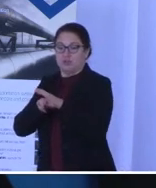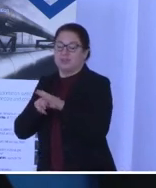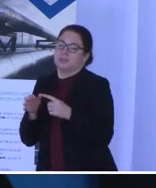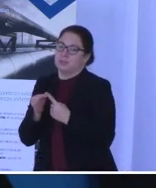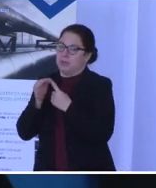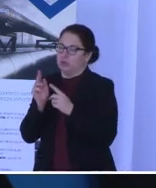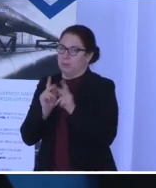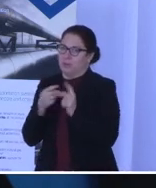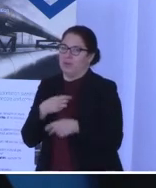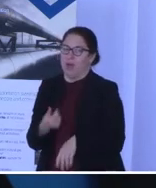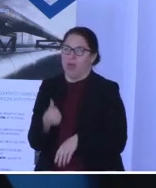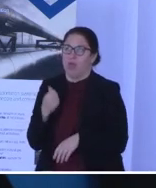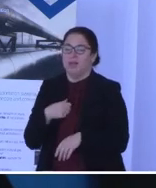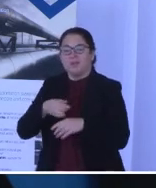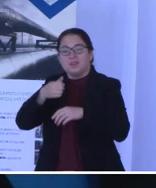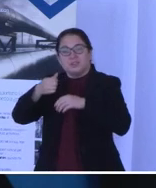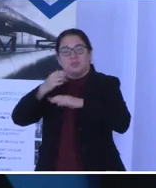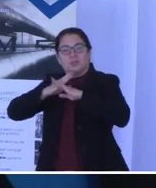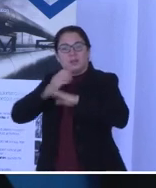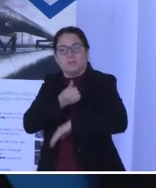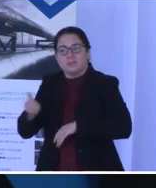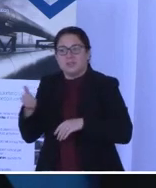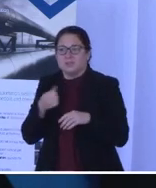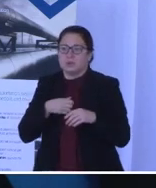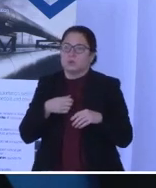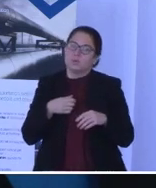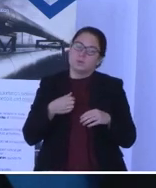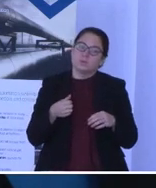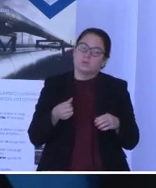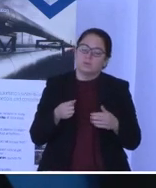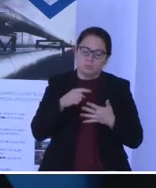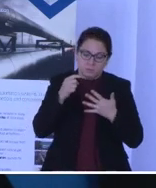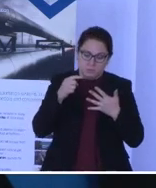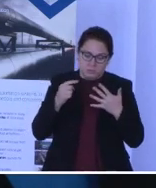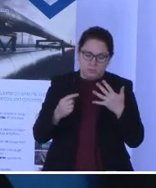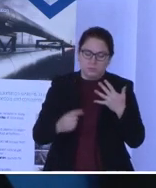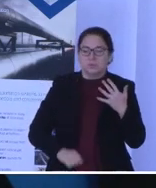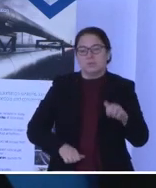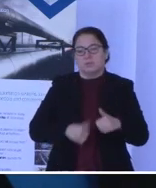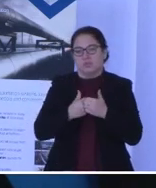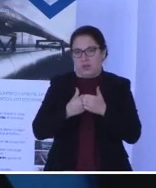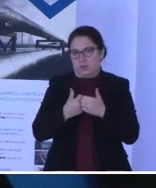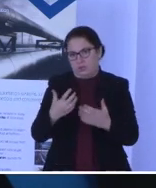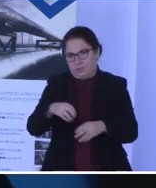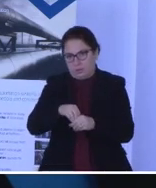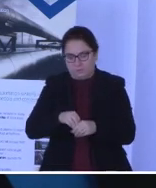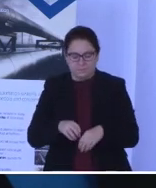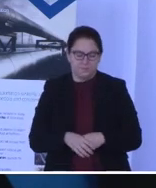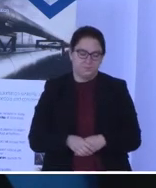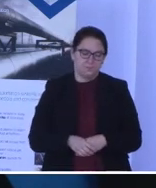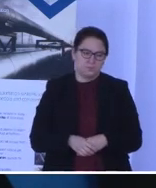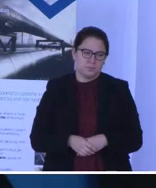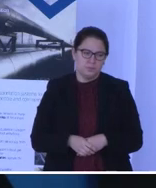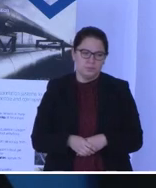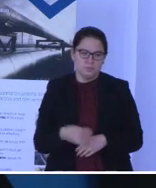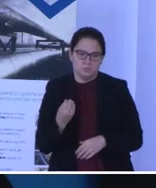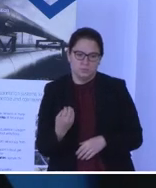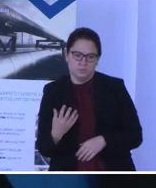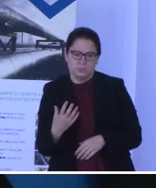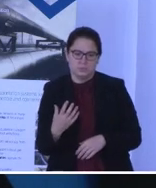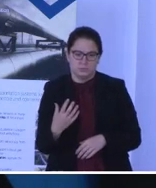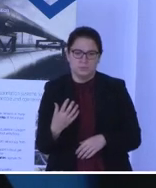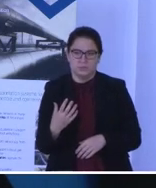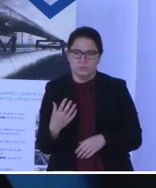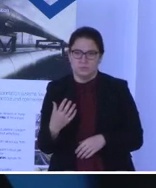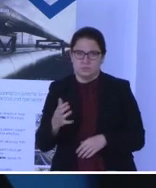So these are all challenges going on at once. I have to say, in many ways, it's about